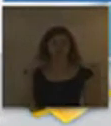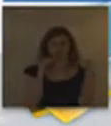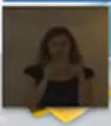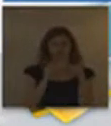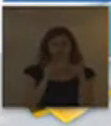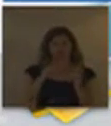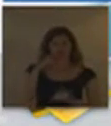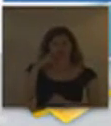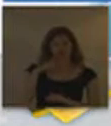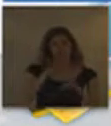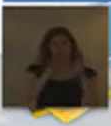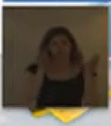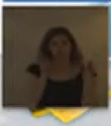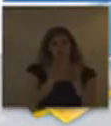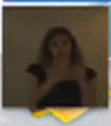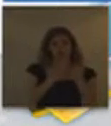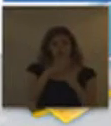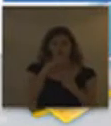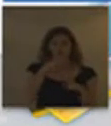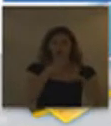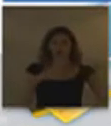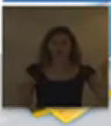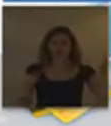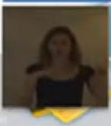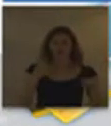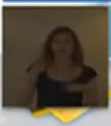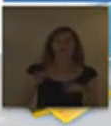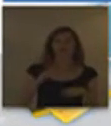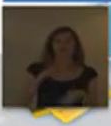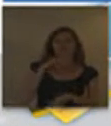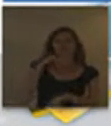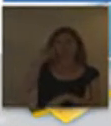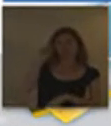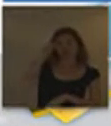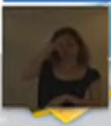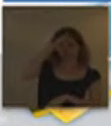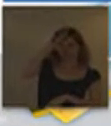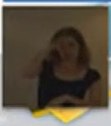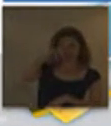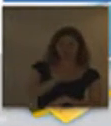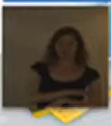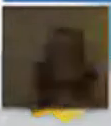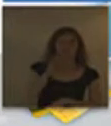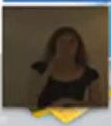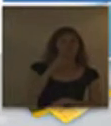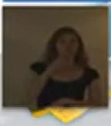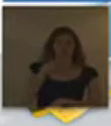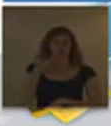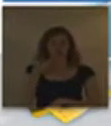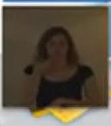Nonverbal skills are the same for children with hearing and non-hearing problems. But there are certain differences. For example,